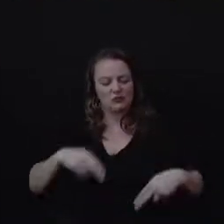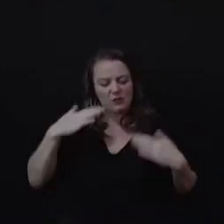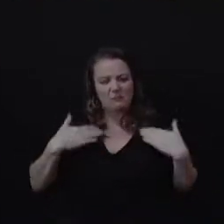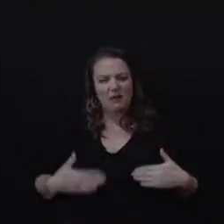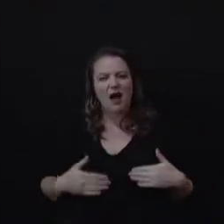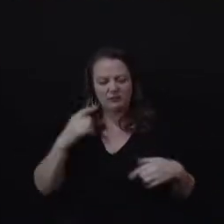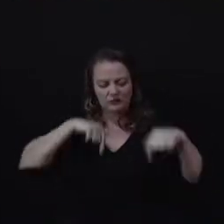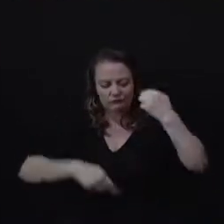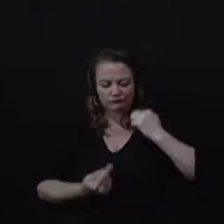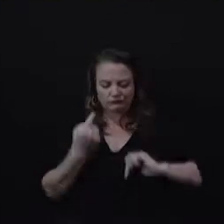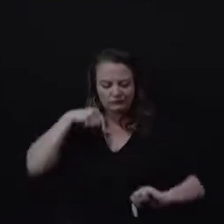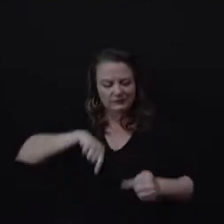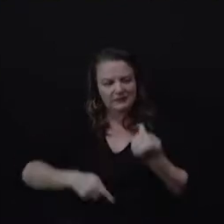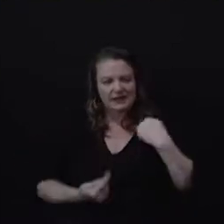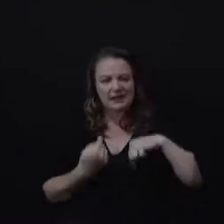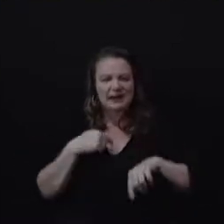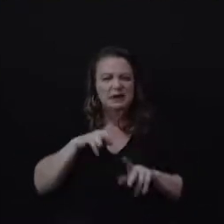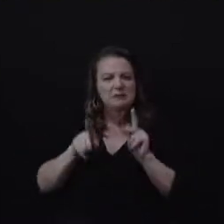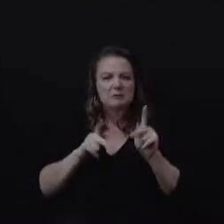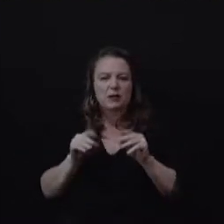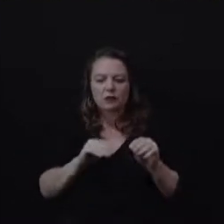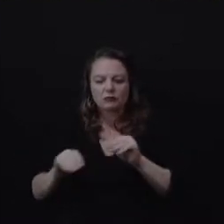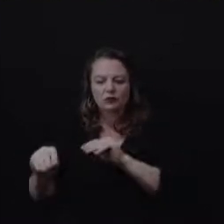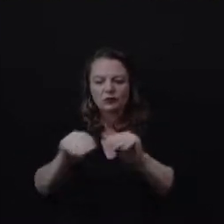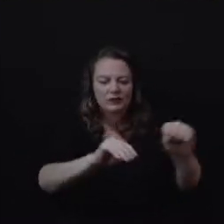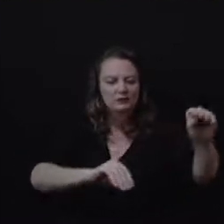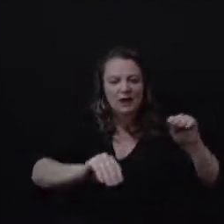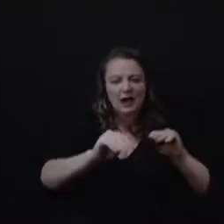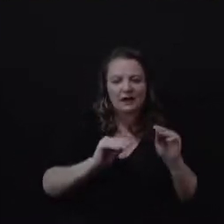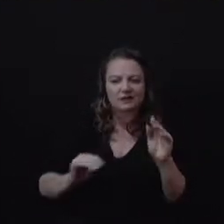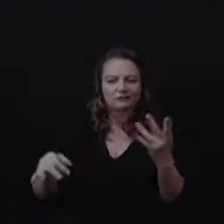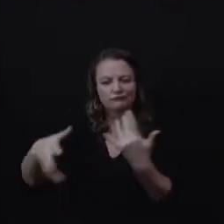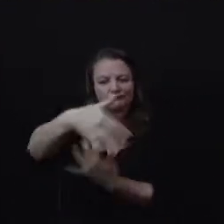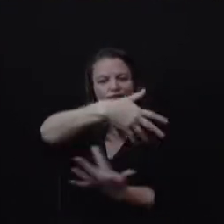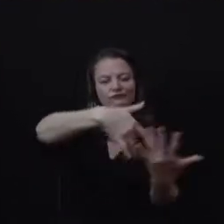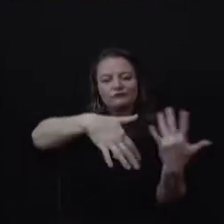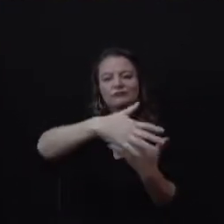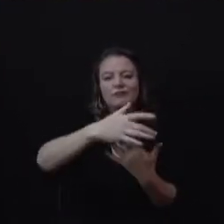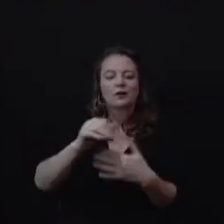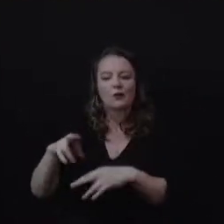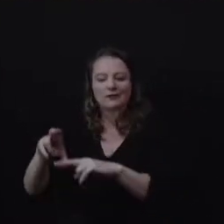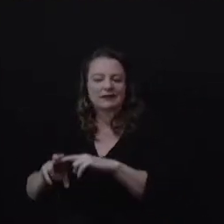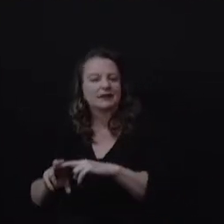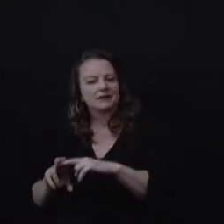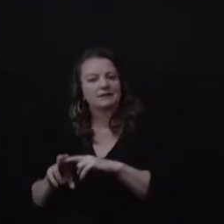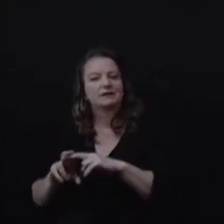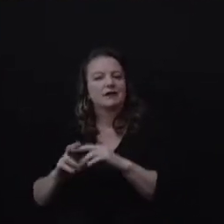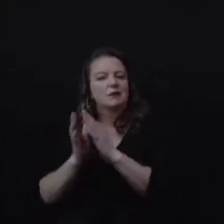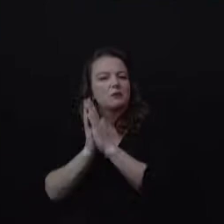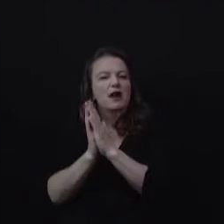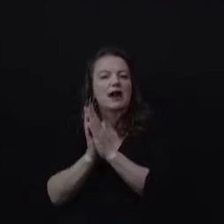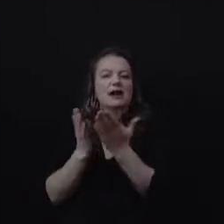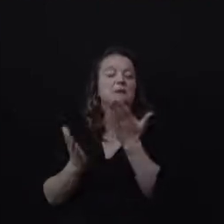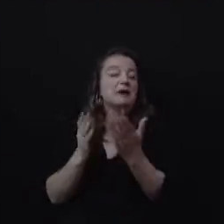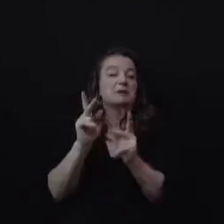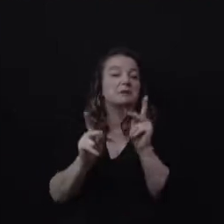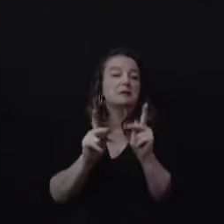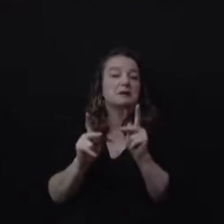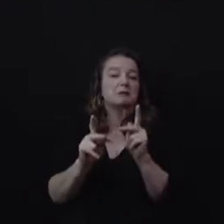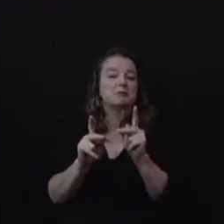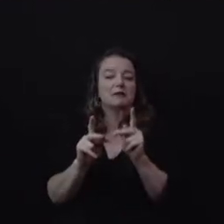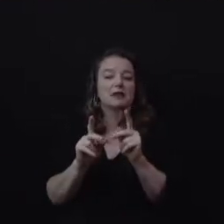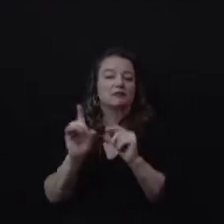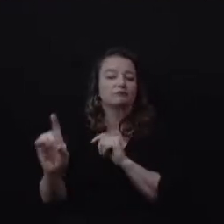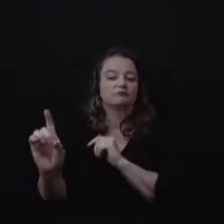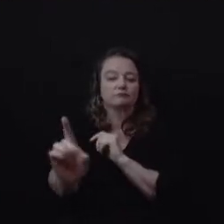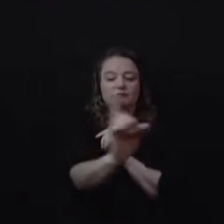people are moving for prayer, people are moving forward to receive elements, people are seated in their pews praying, or maybe people are moving from one place to